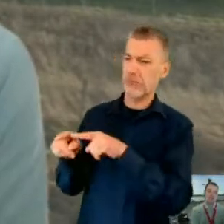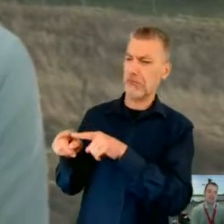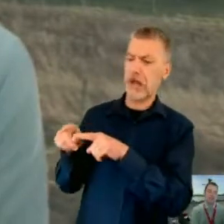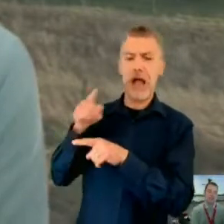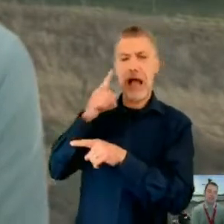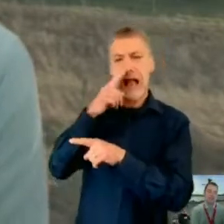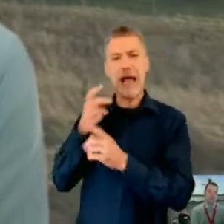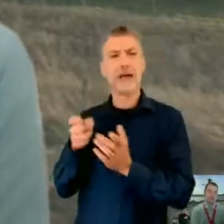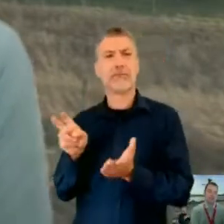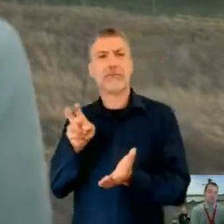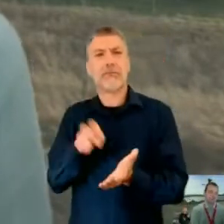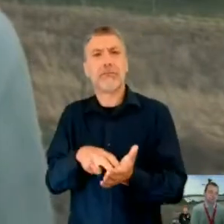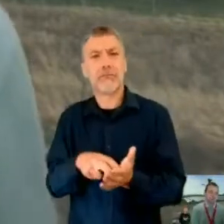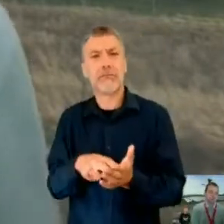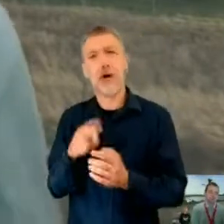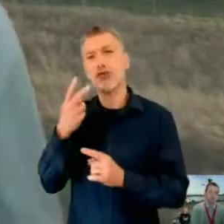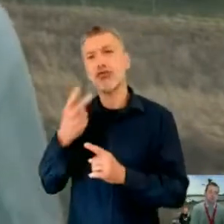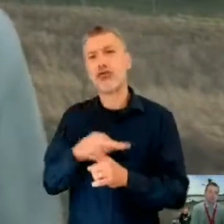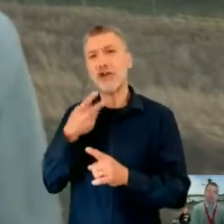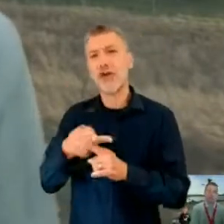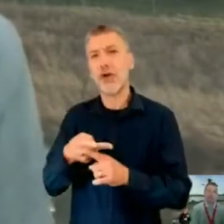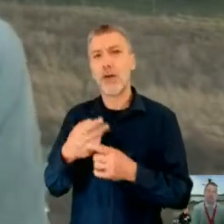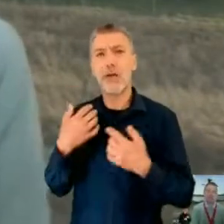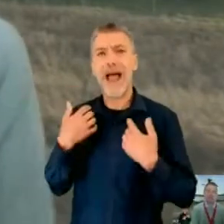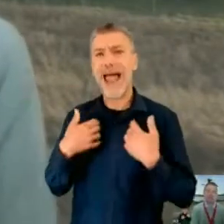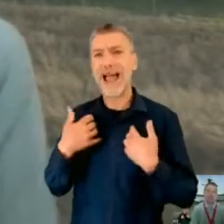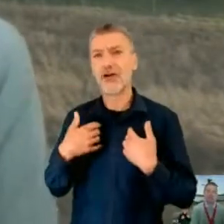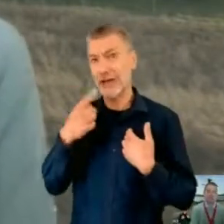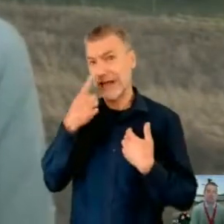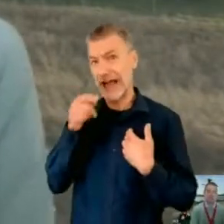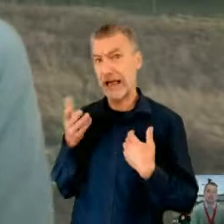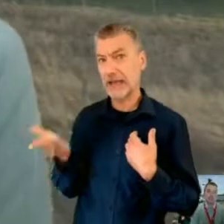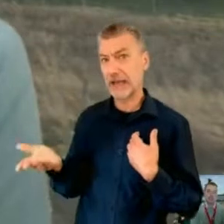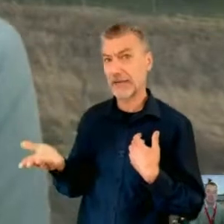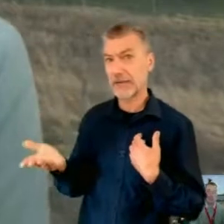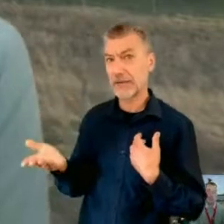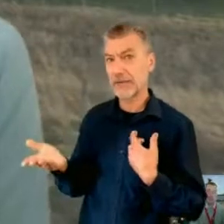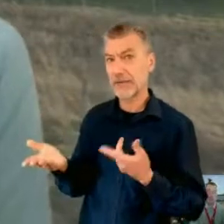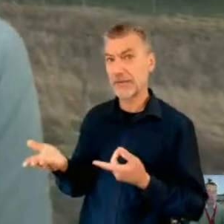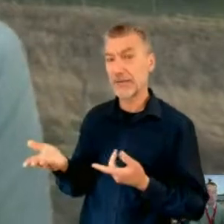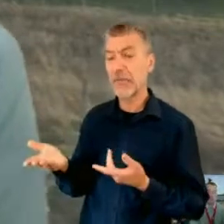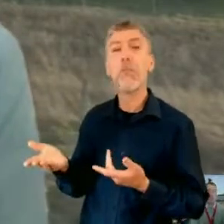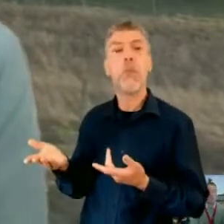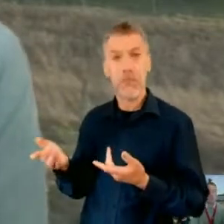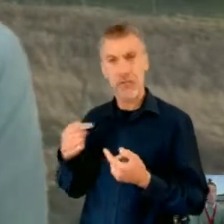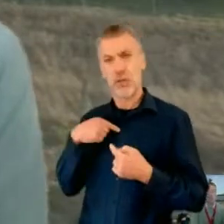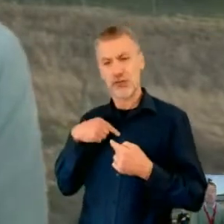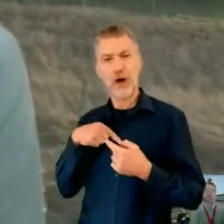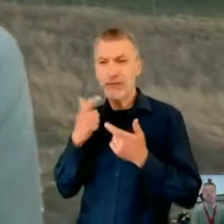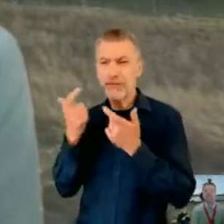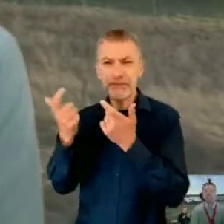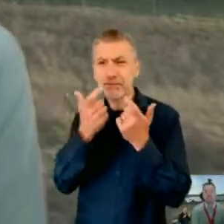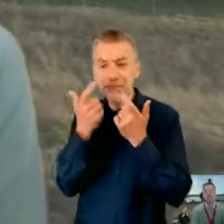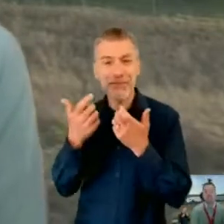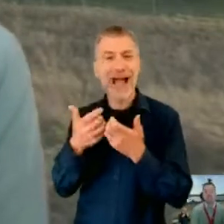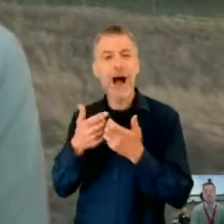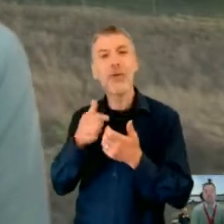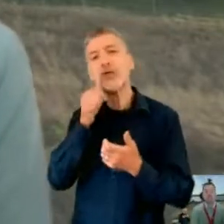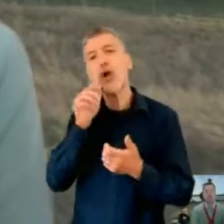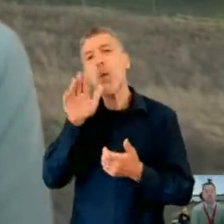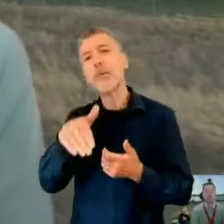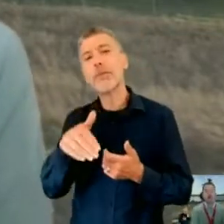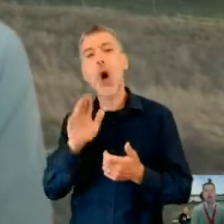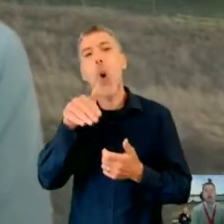at LNER, we're looking to do. And same at home, your parents might have a green energy tariff.